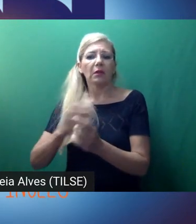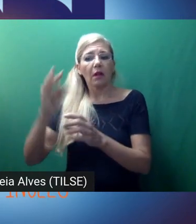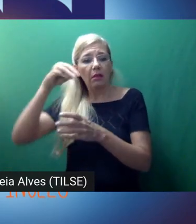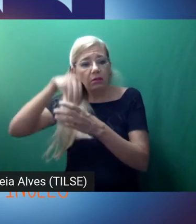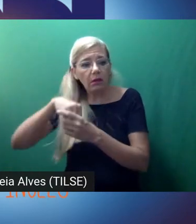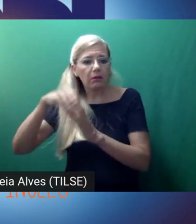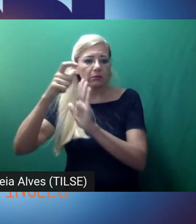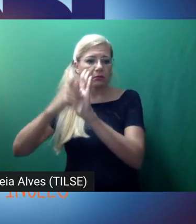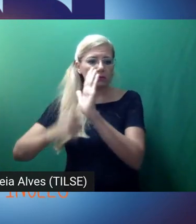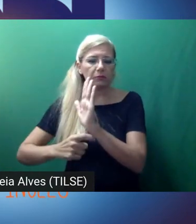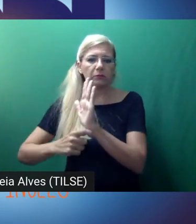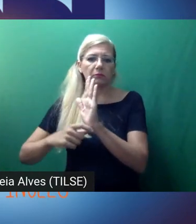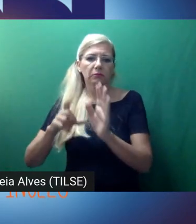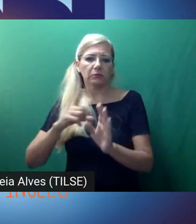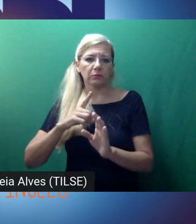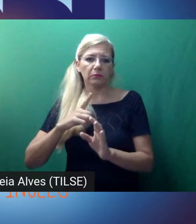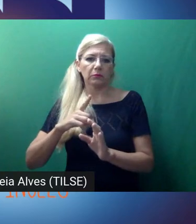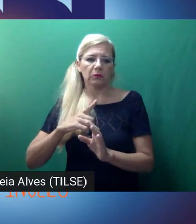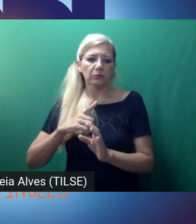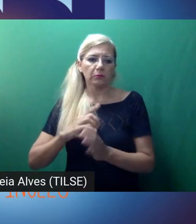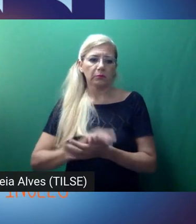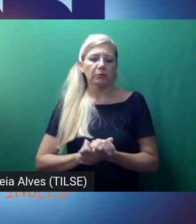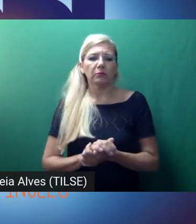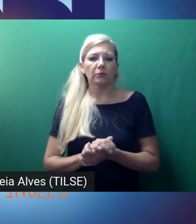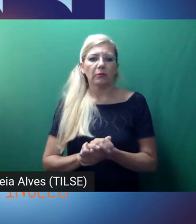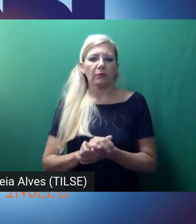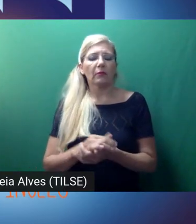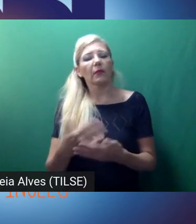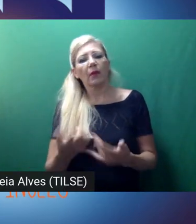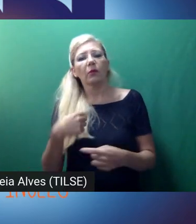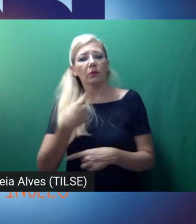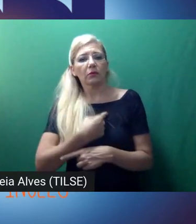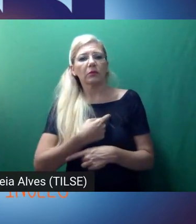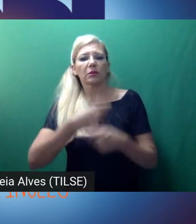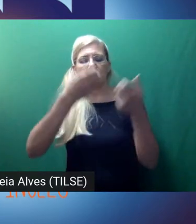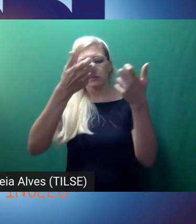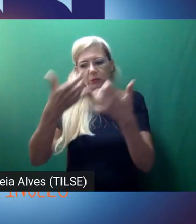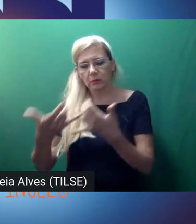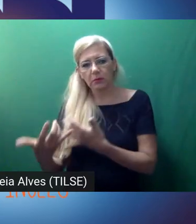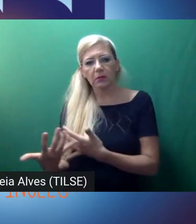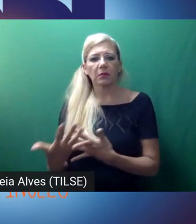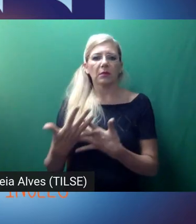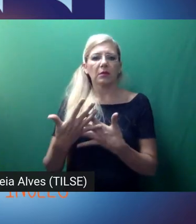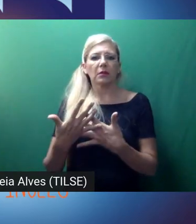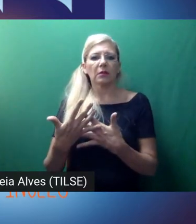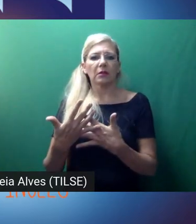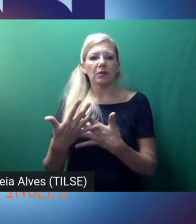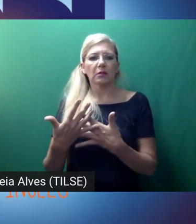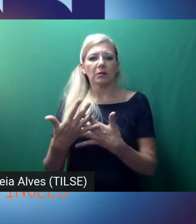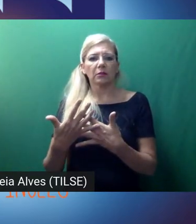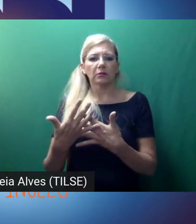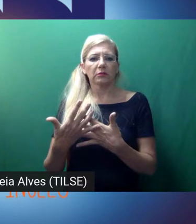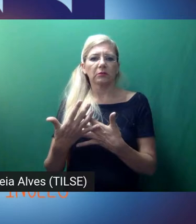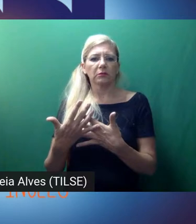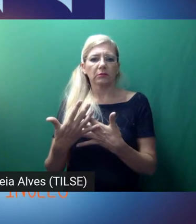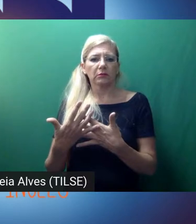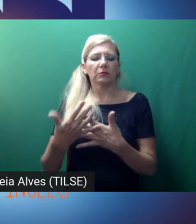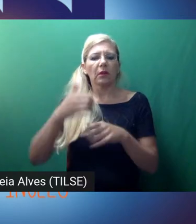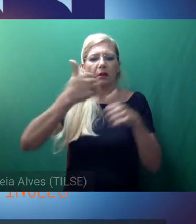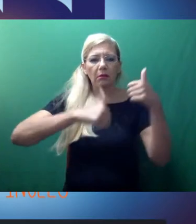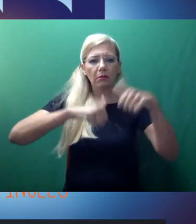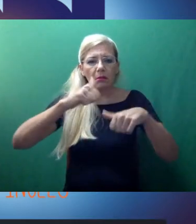So we talk a lot about decolonizing references or decolonizing your